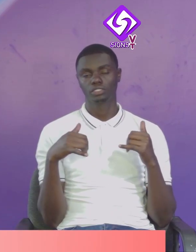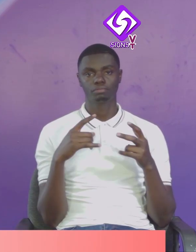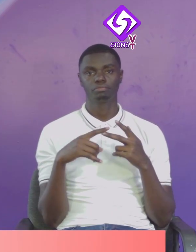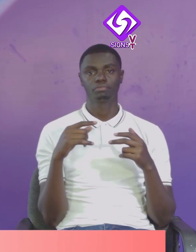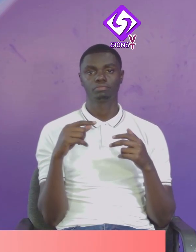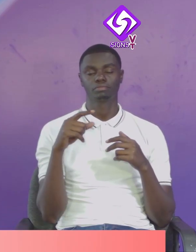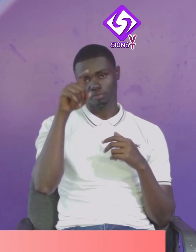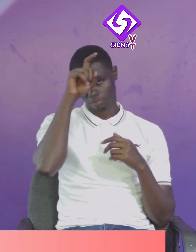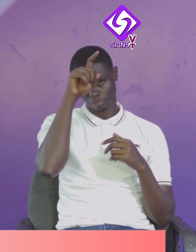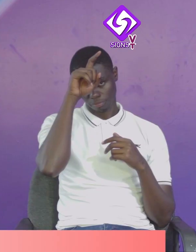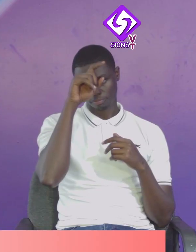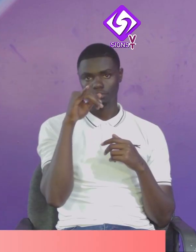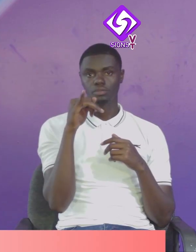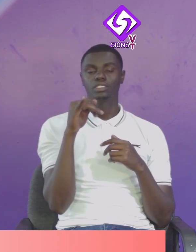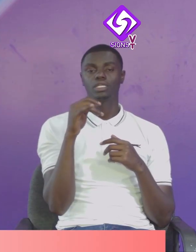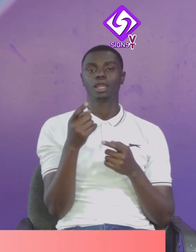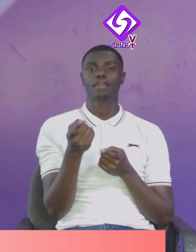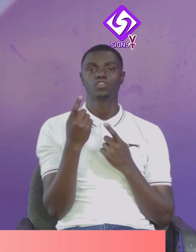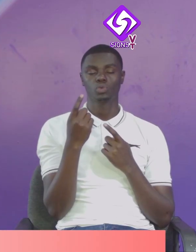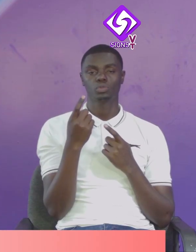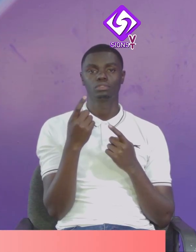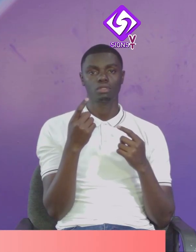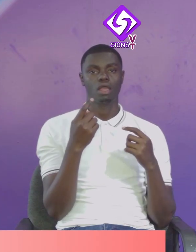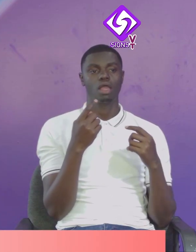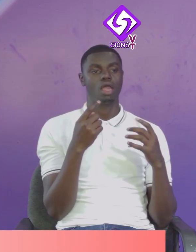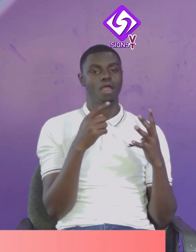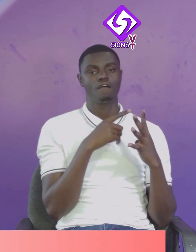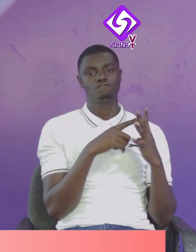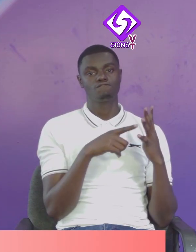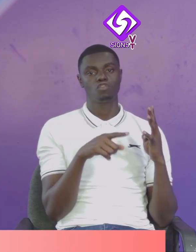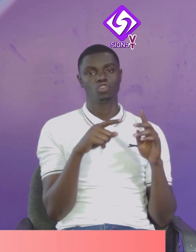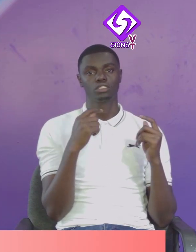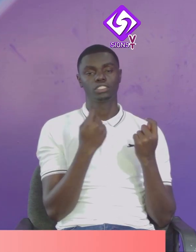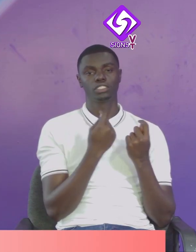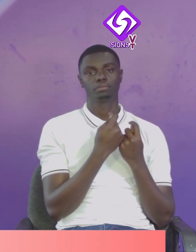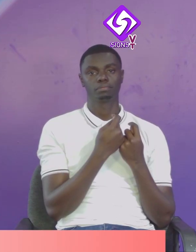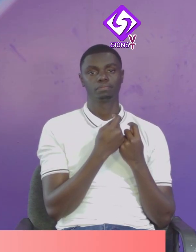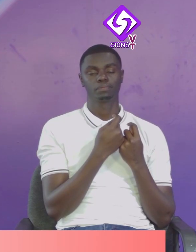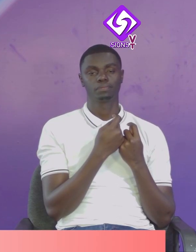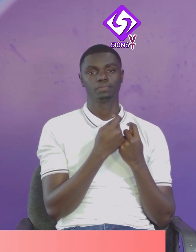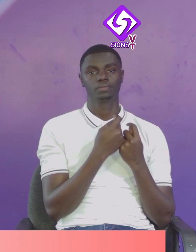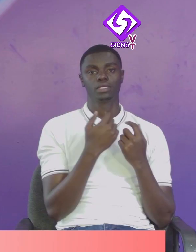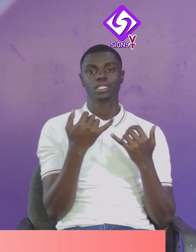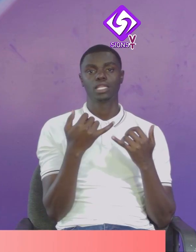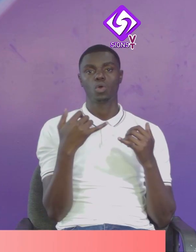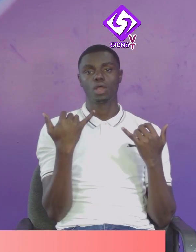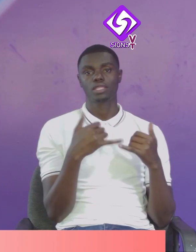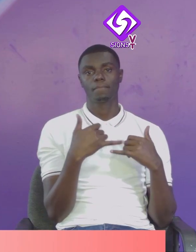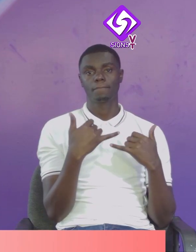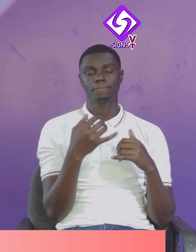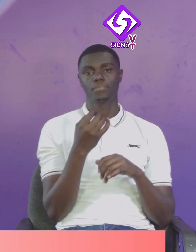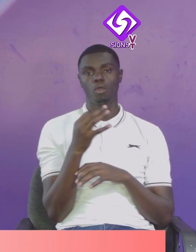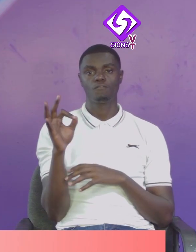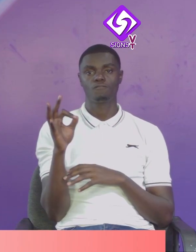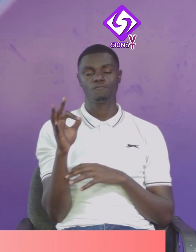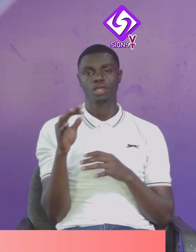likes of Ivory Coast. But this time again, these 4 teams, you know, what are now in the playoffs, were in the playoffs rather,